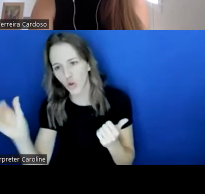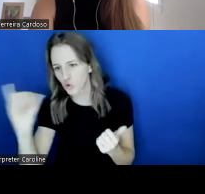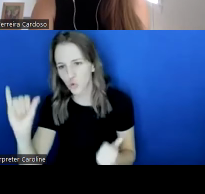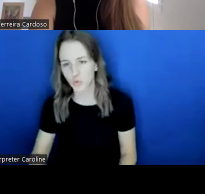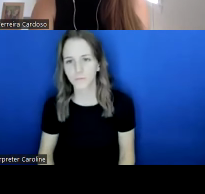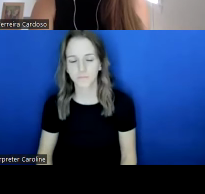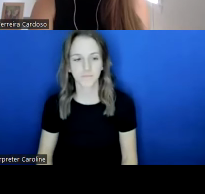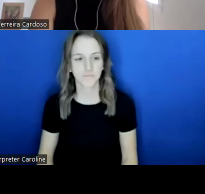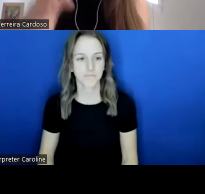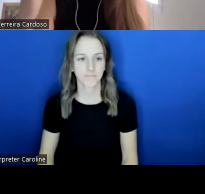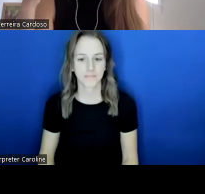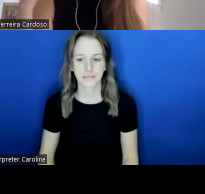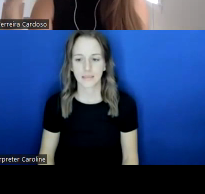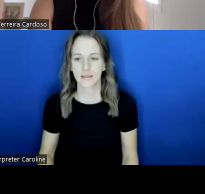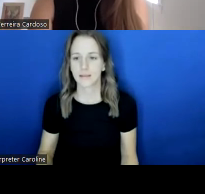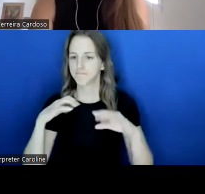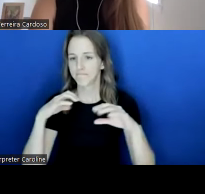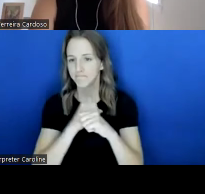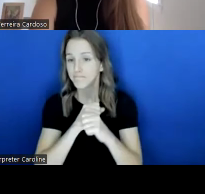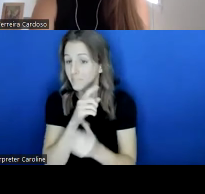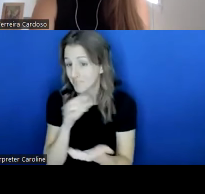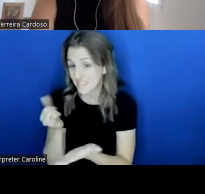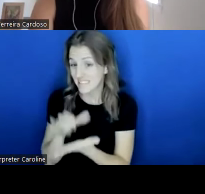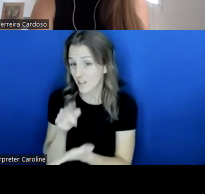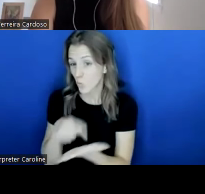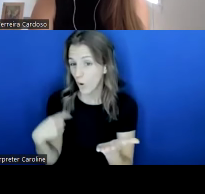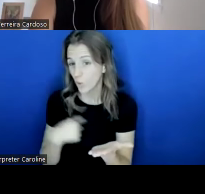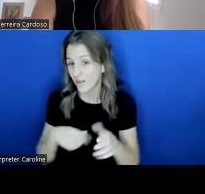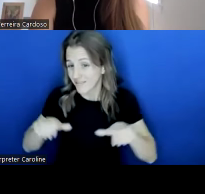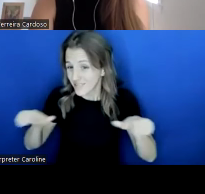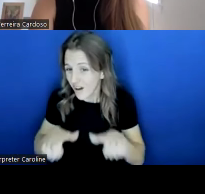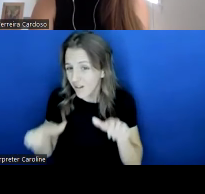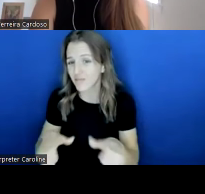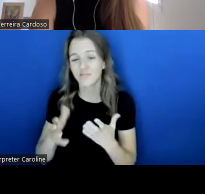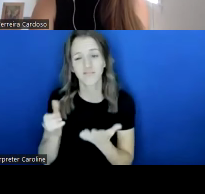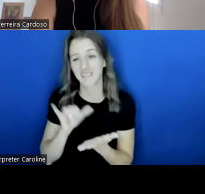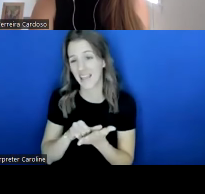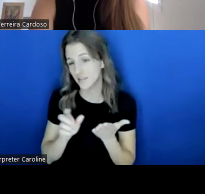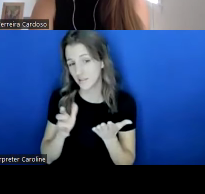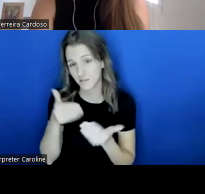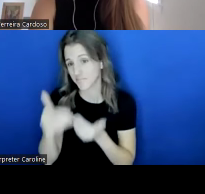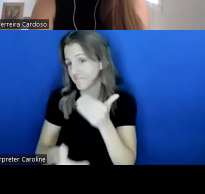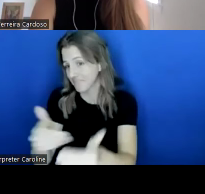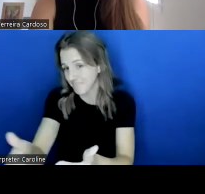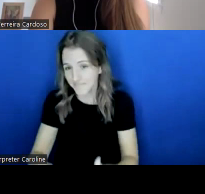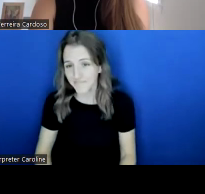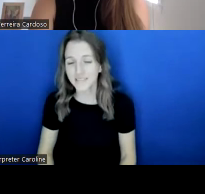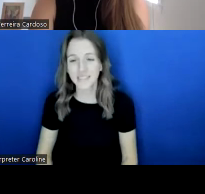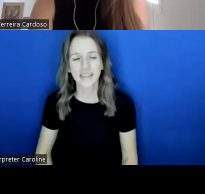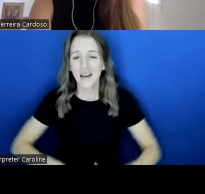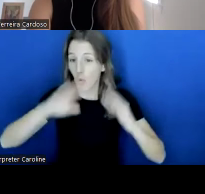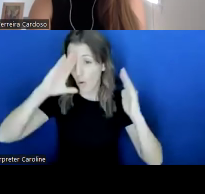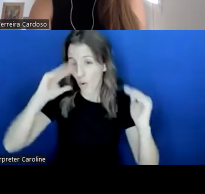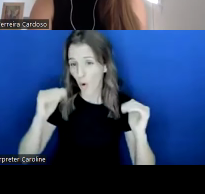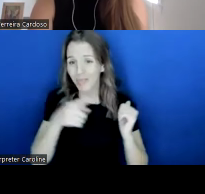that is sort of what we've done and where we're going. And I hope that was a helpful sort